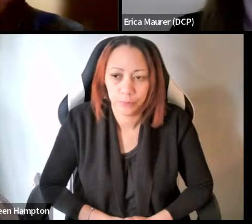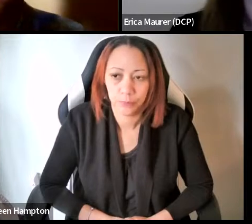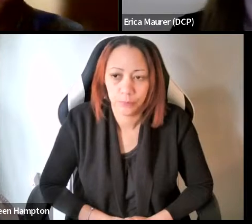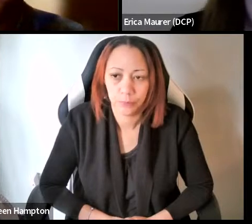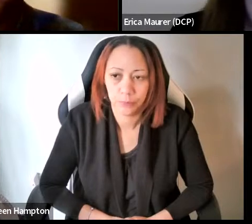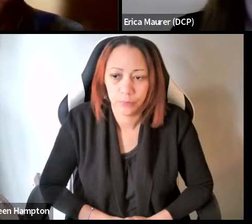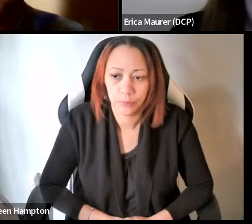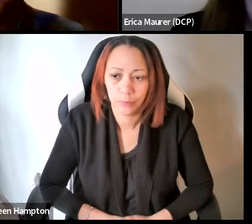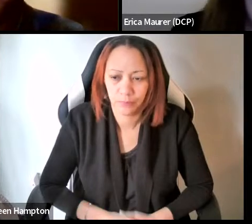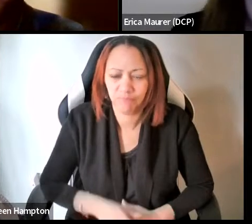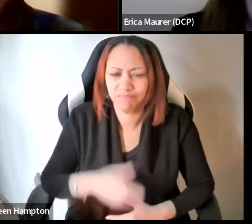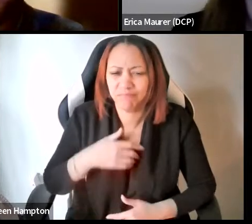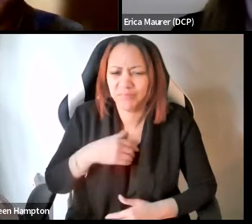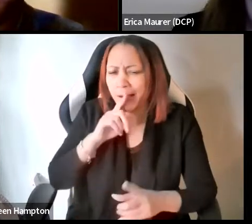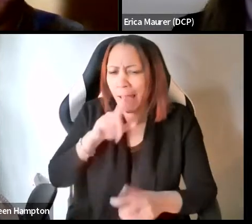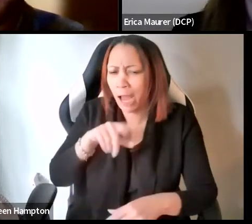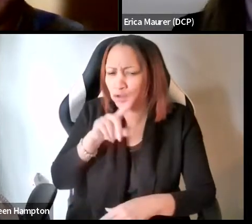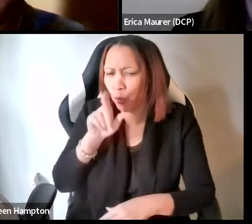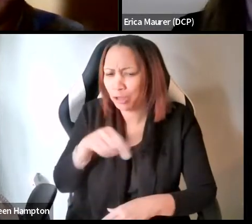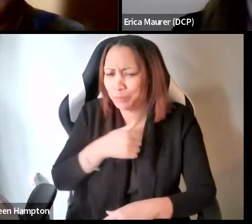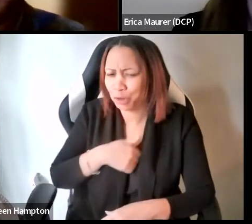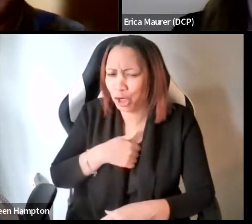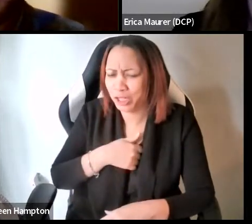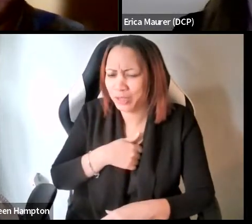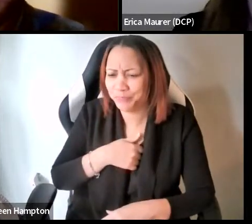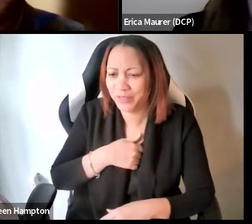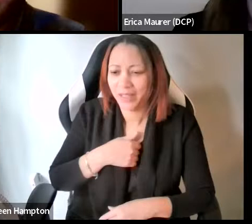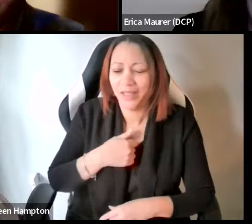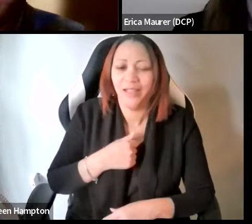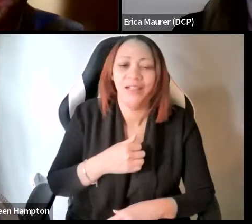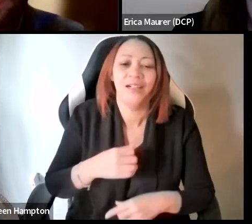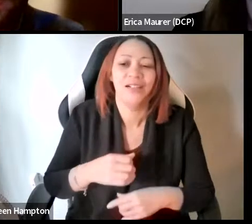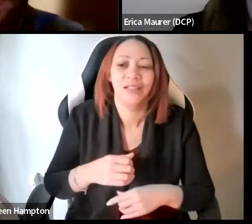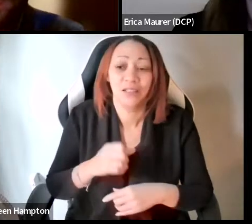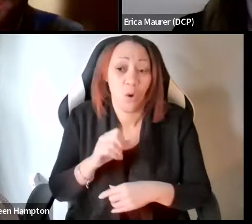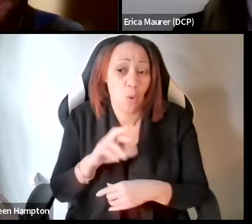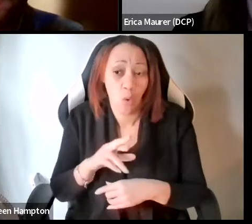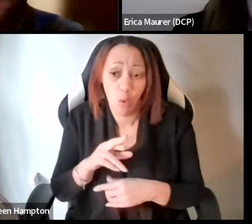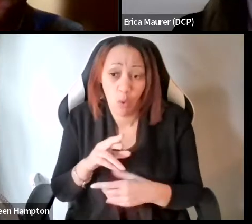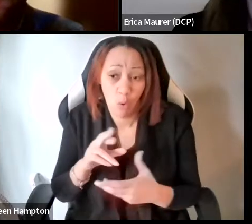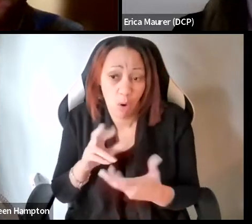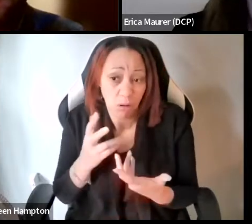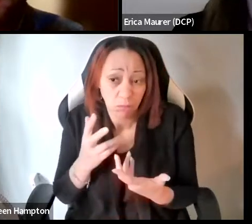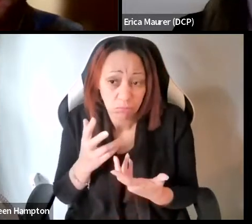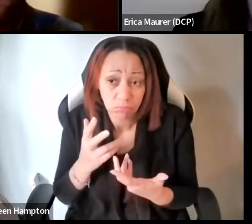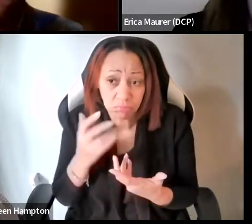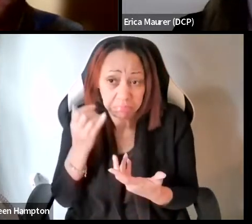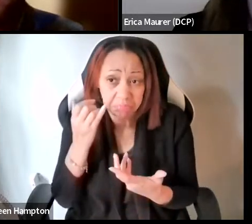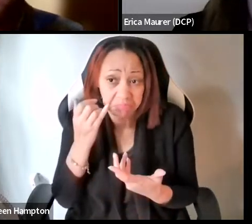I can take that question, sorry. Or if Ryan, if you wanted to weigh in on that as well.